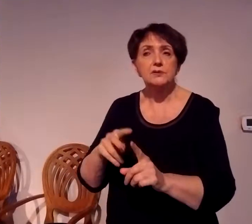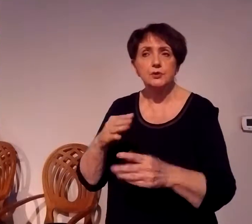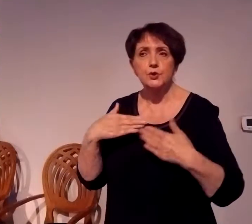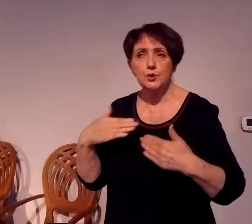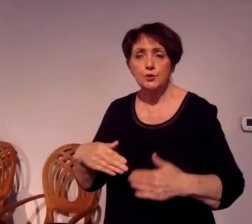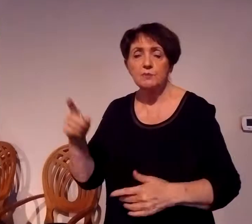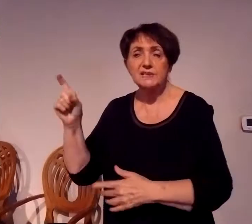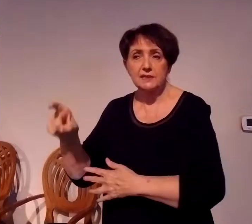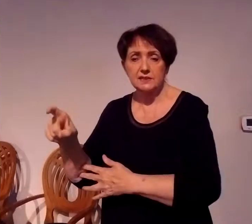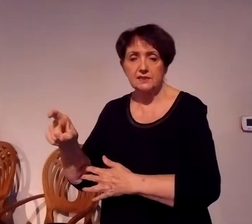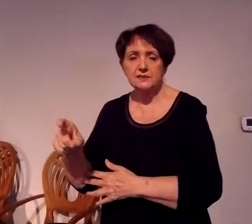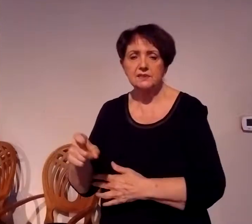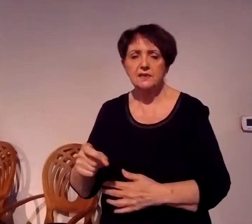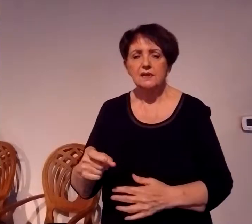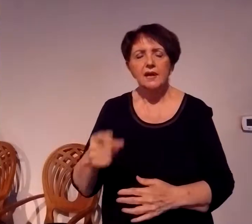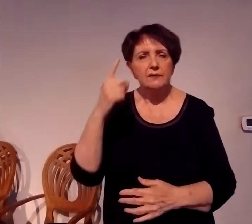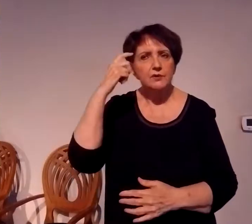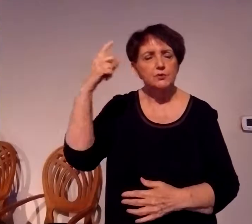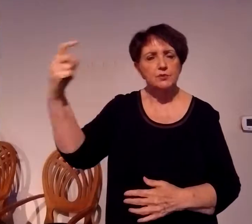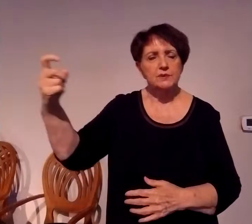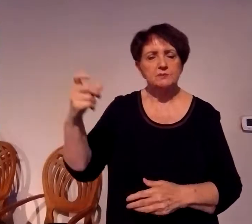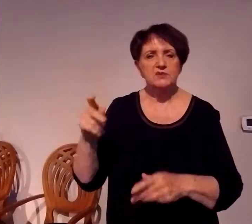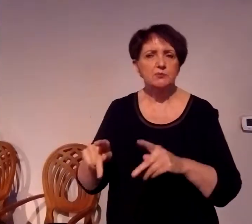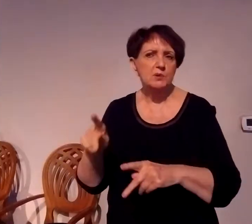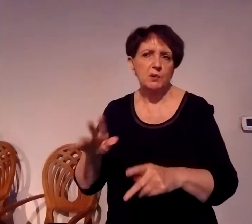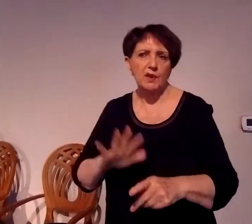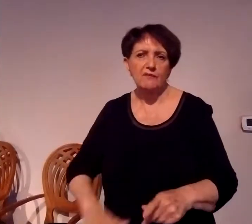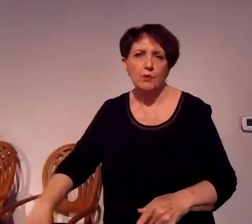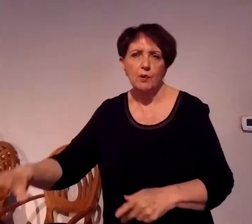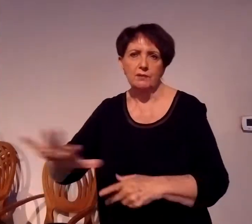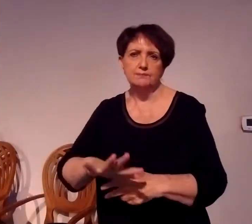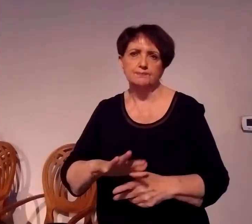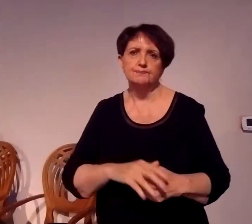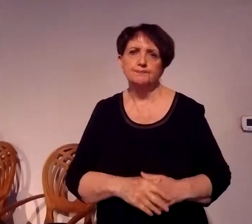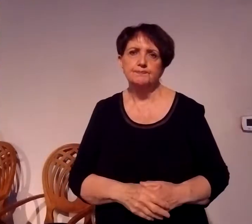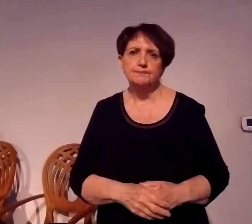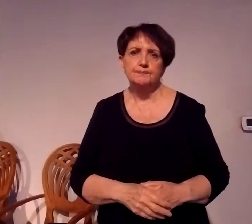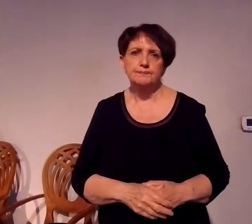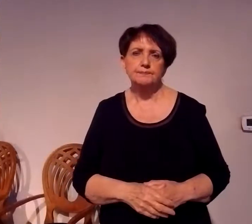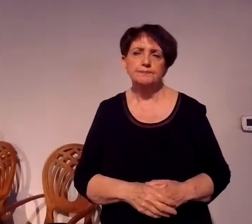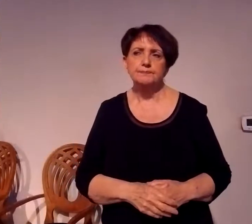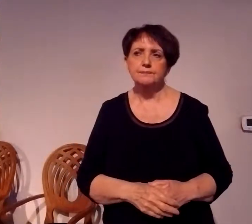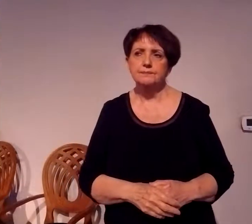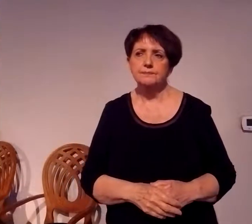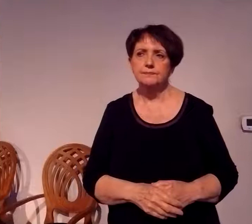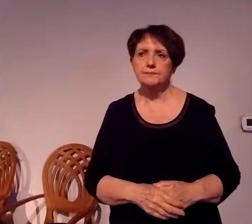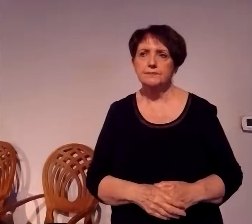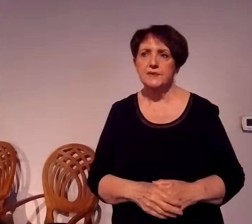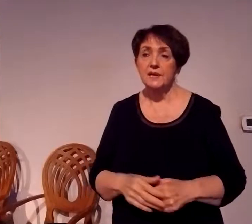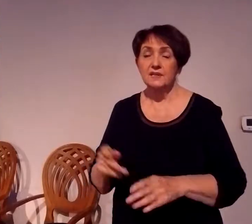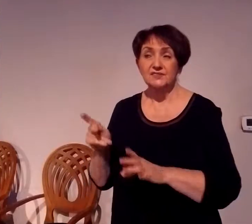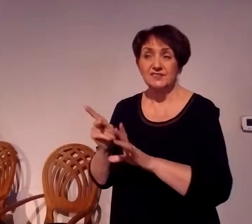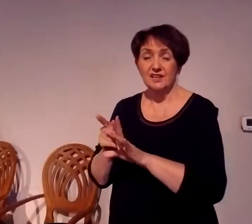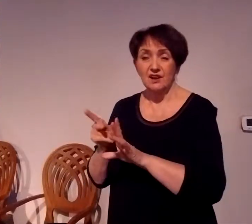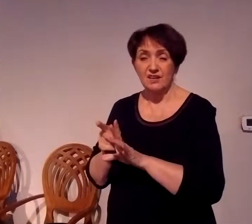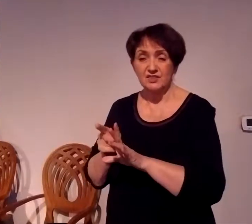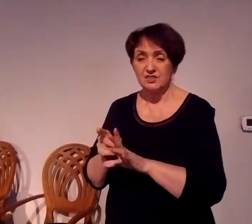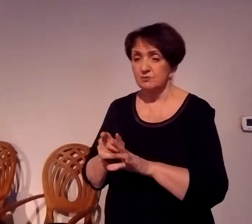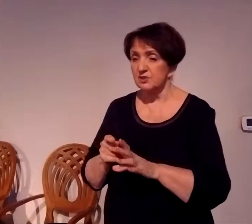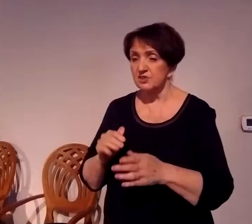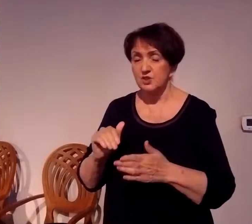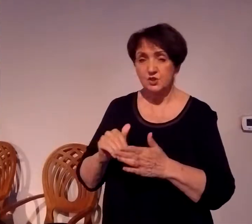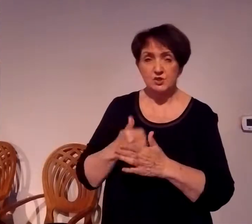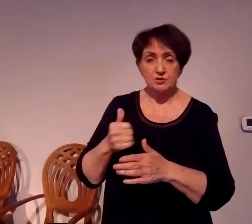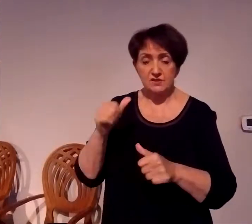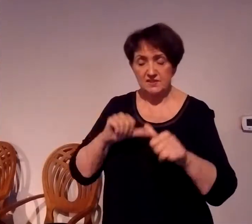and the aspirations of humankind. Now, psychology was a nascent